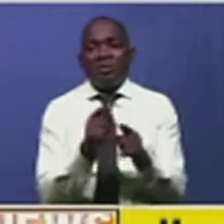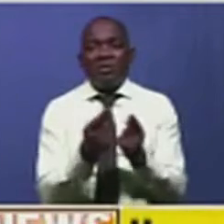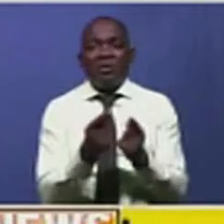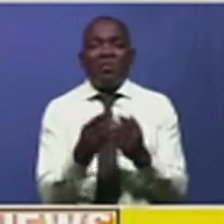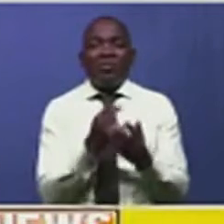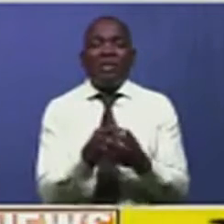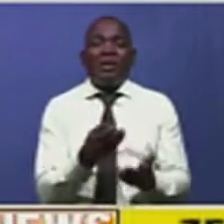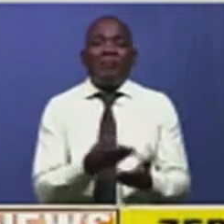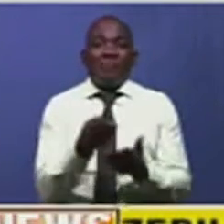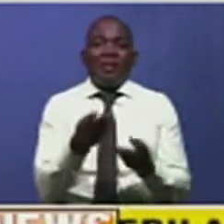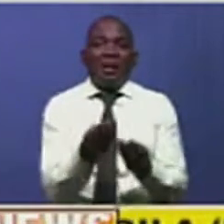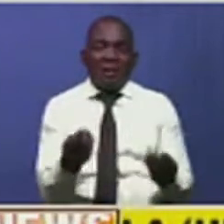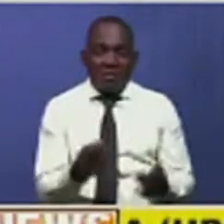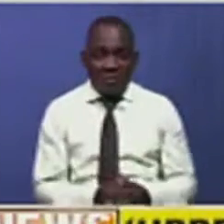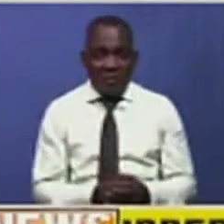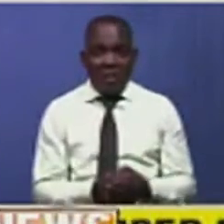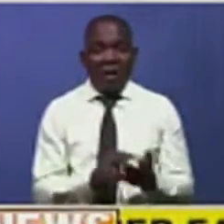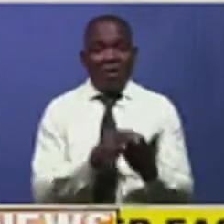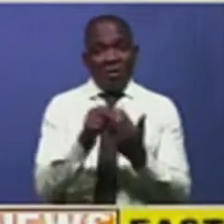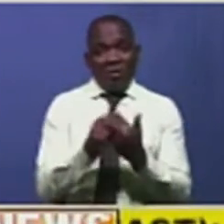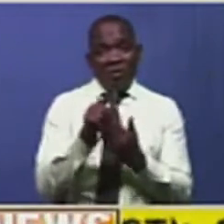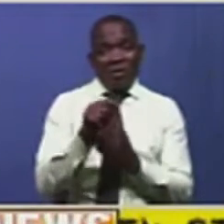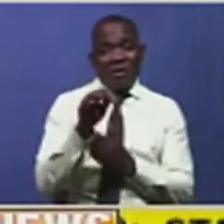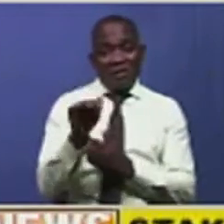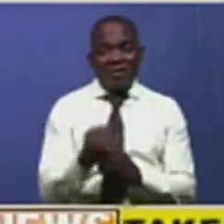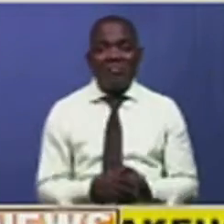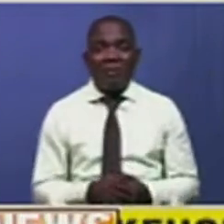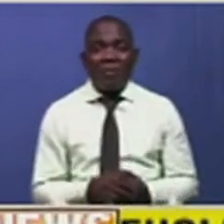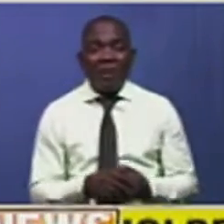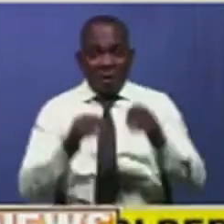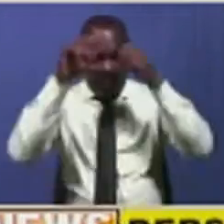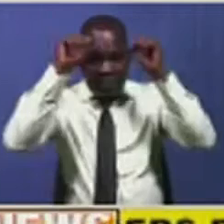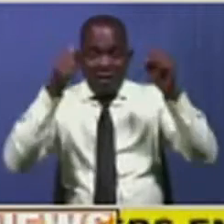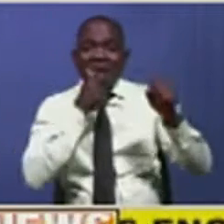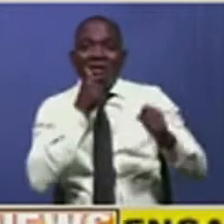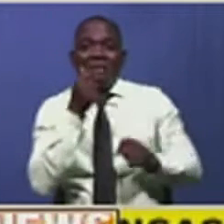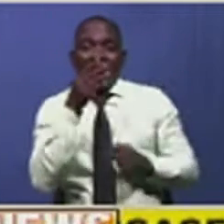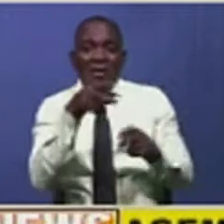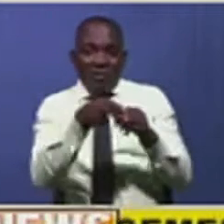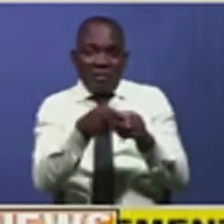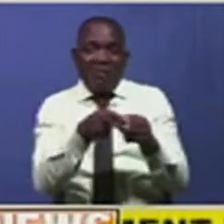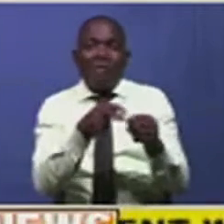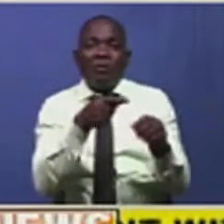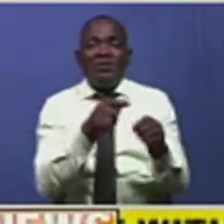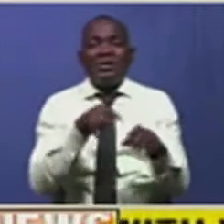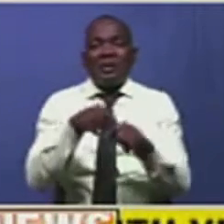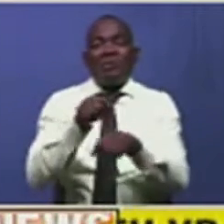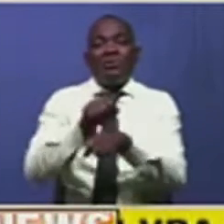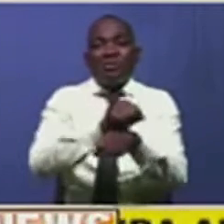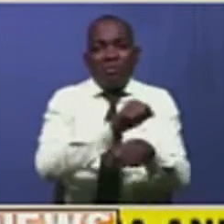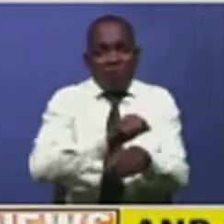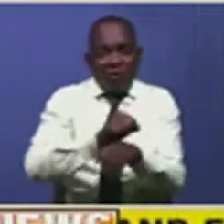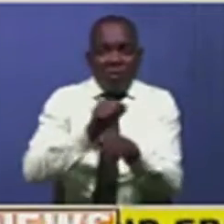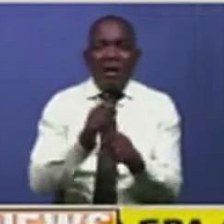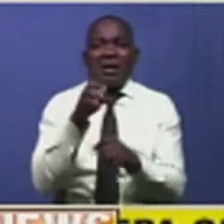legitimate acquisition of the land. In November 2019, President Akufo-Addo cut the sod for work to start